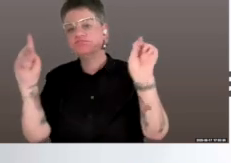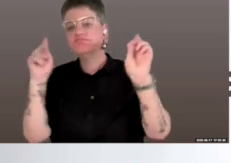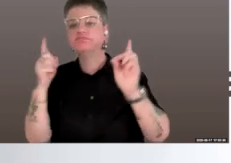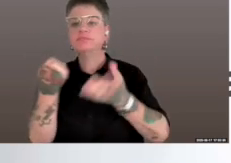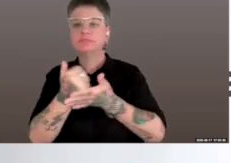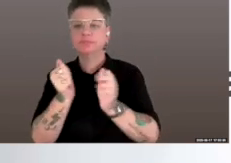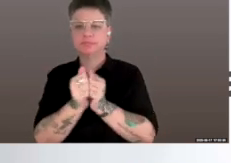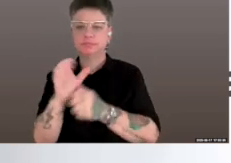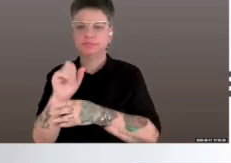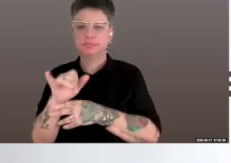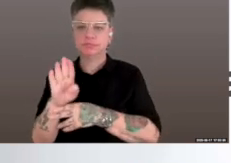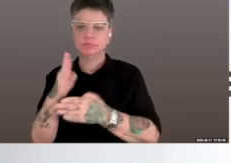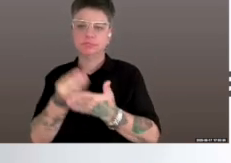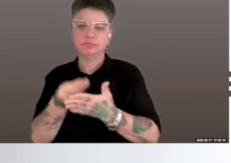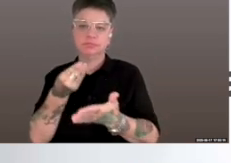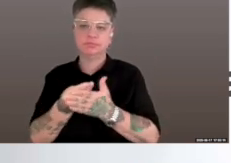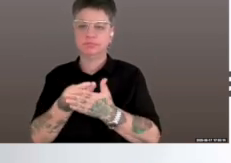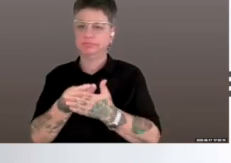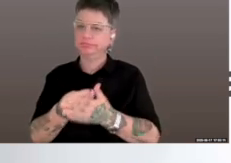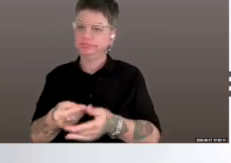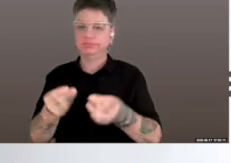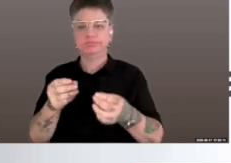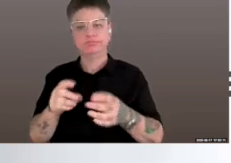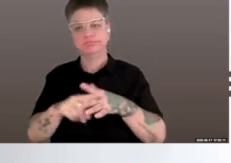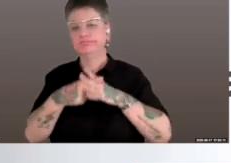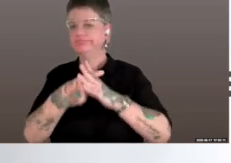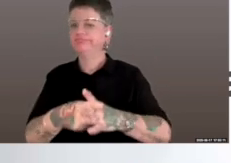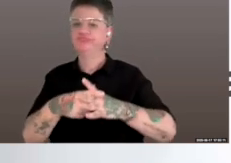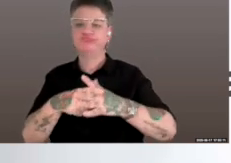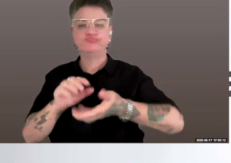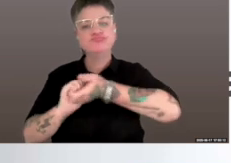focus on priority populations by expanding support